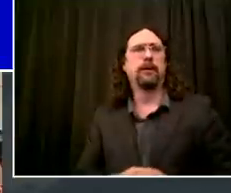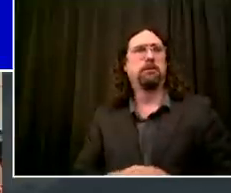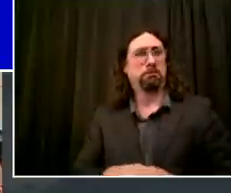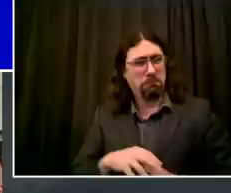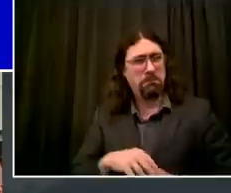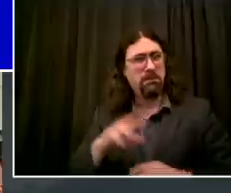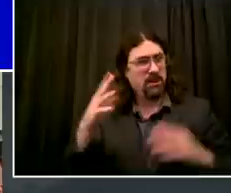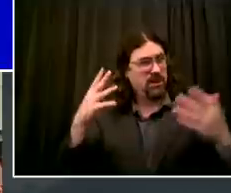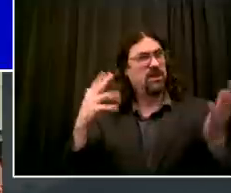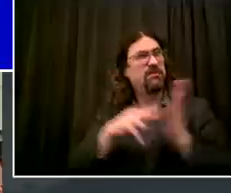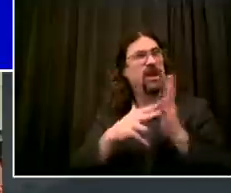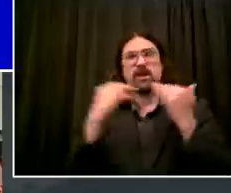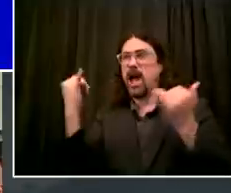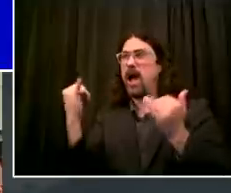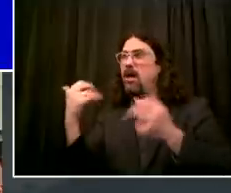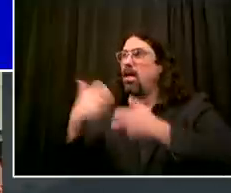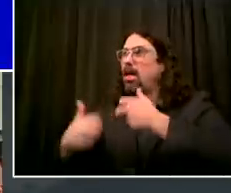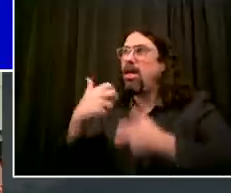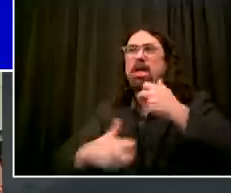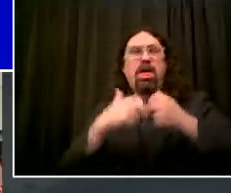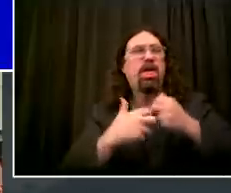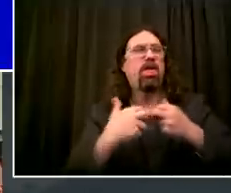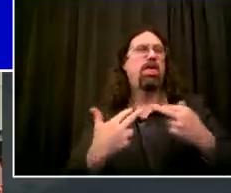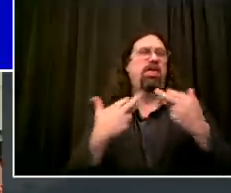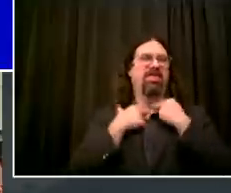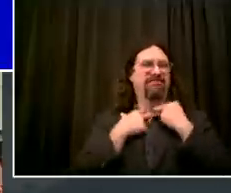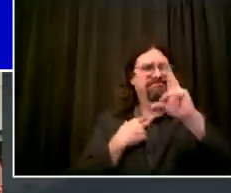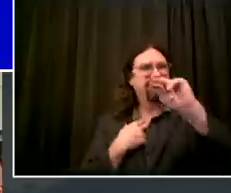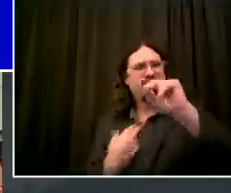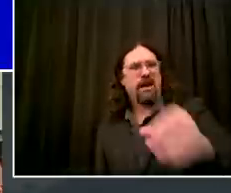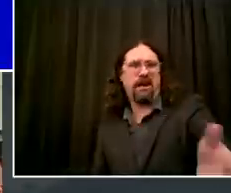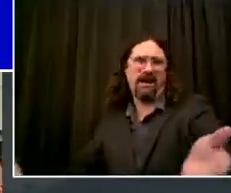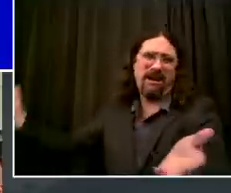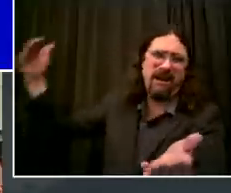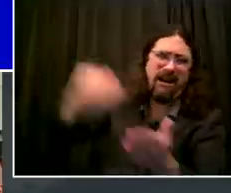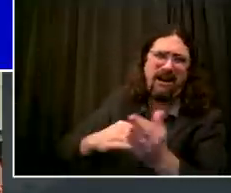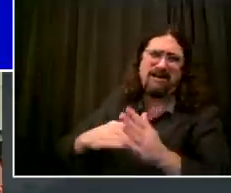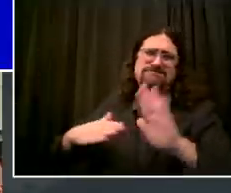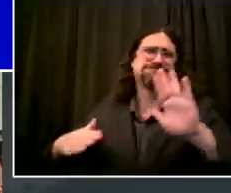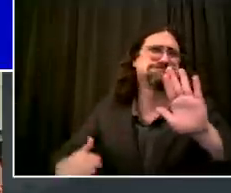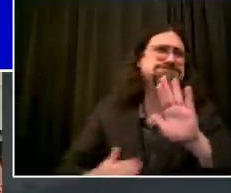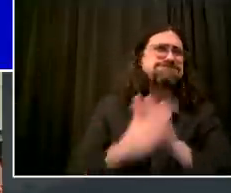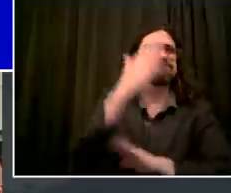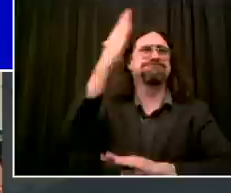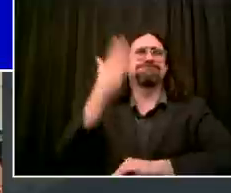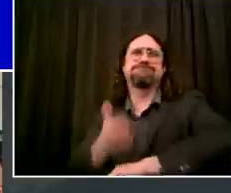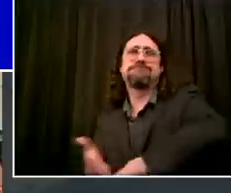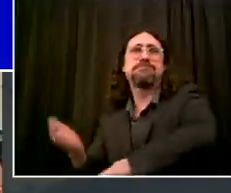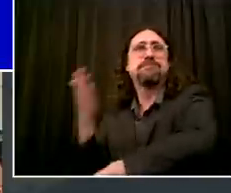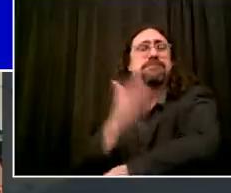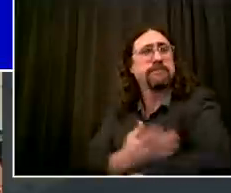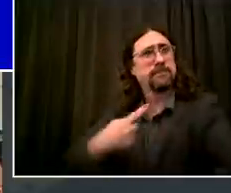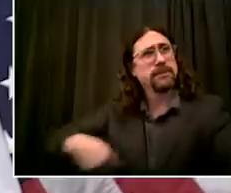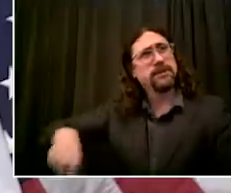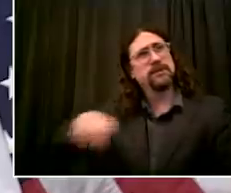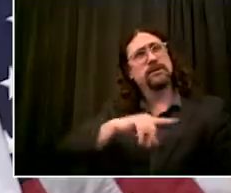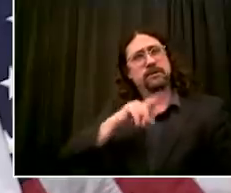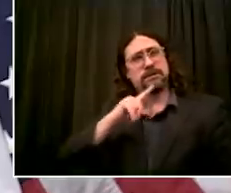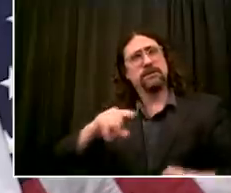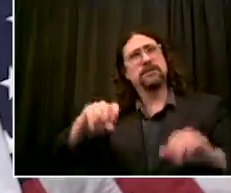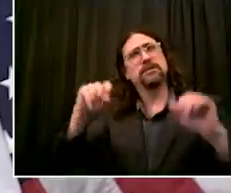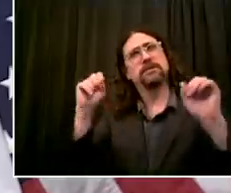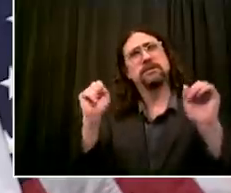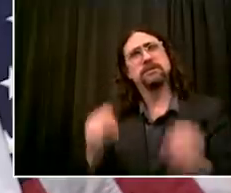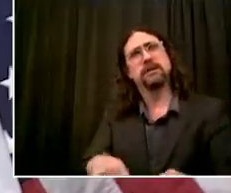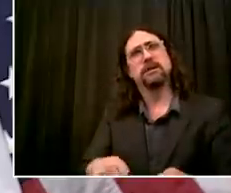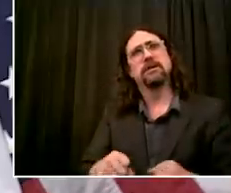Last night, we took a step forward in moving out of this difficult period we've had the last few days and moving